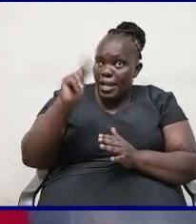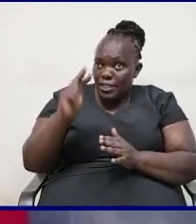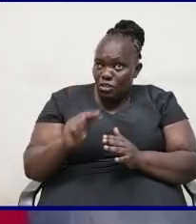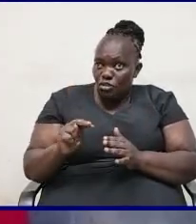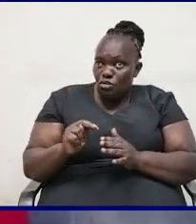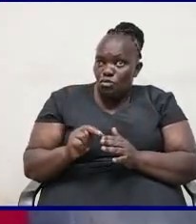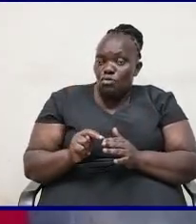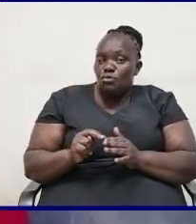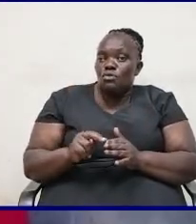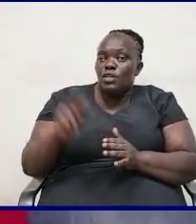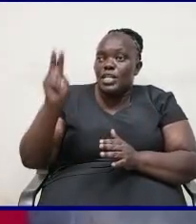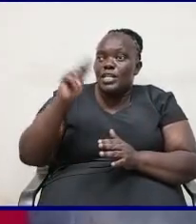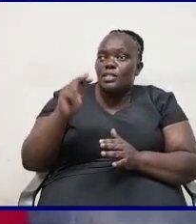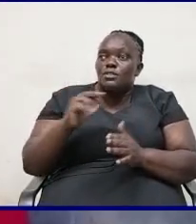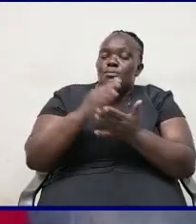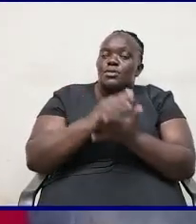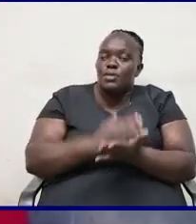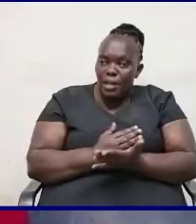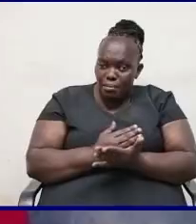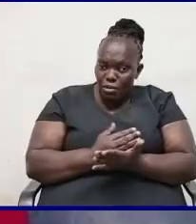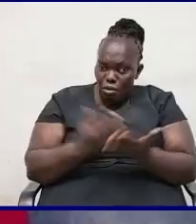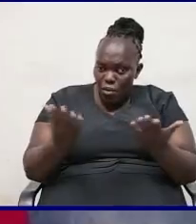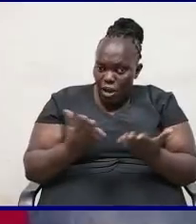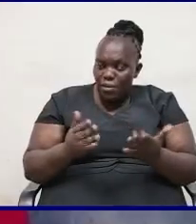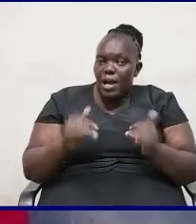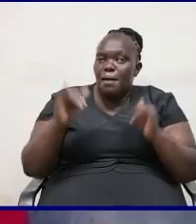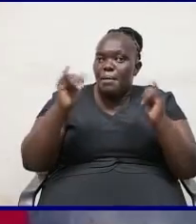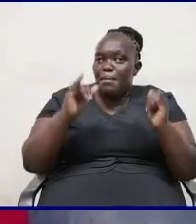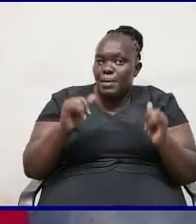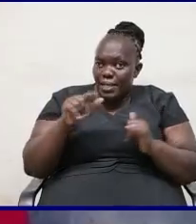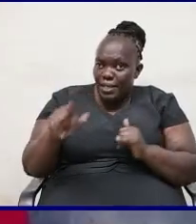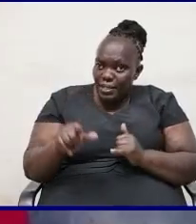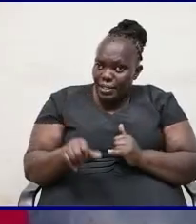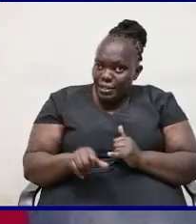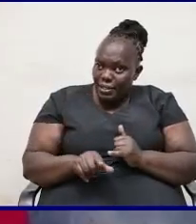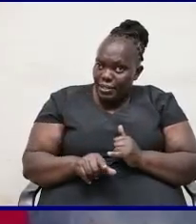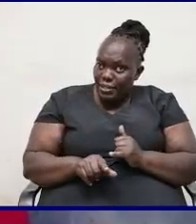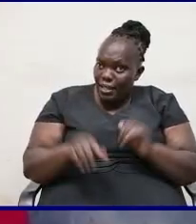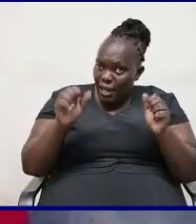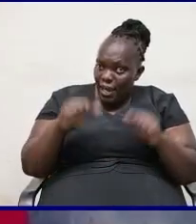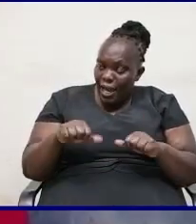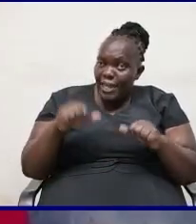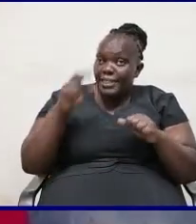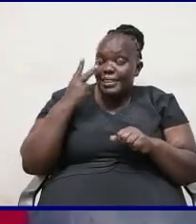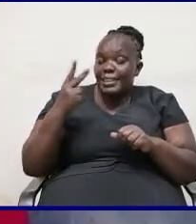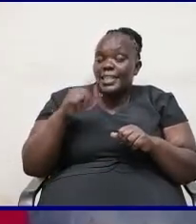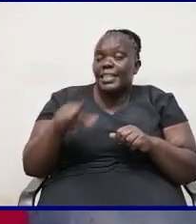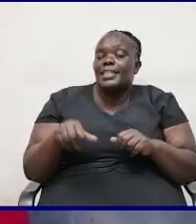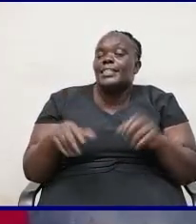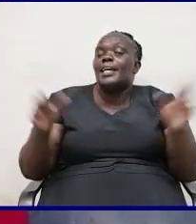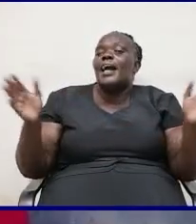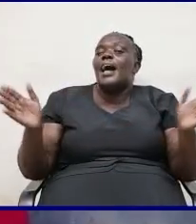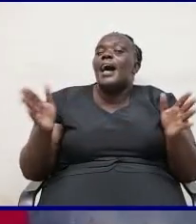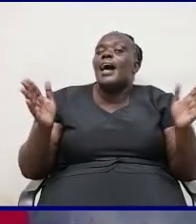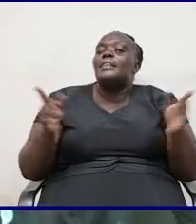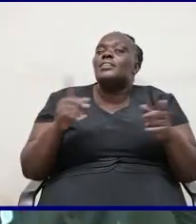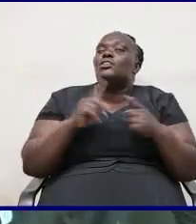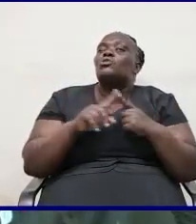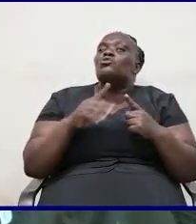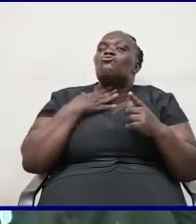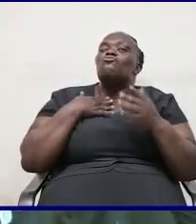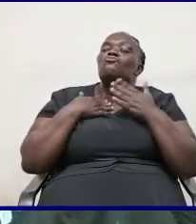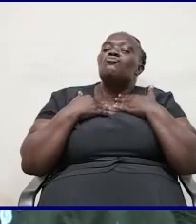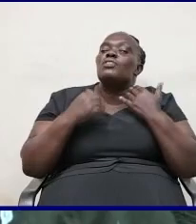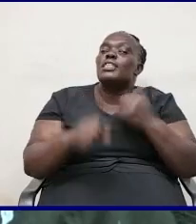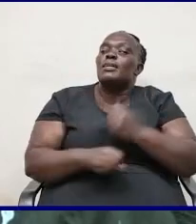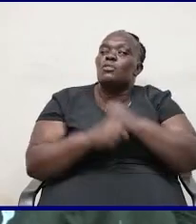mapping, the national program, where we are mapping those touristic attractions, we can see that the urge to